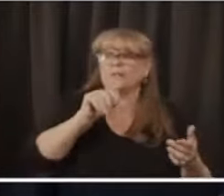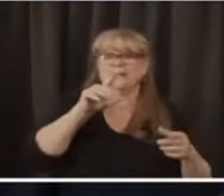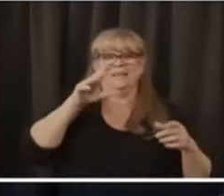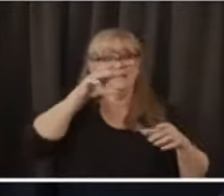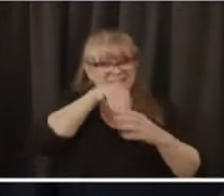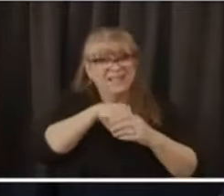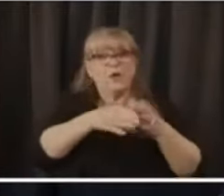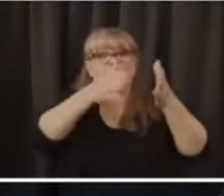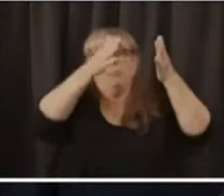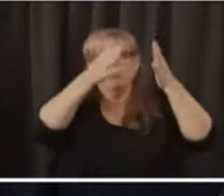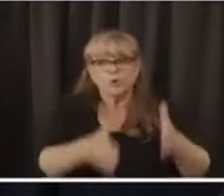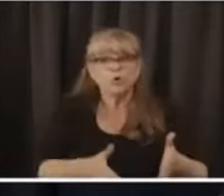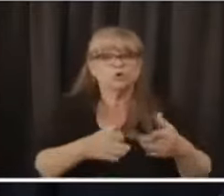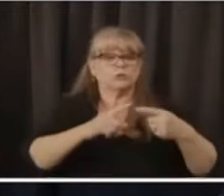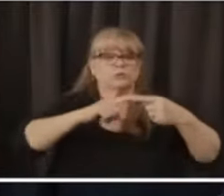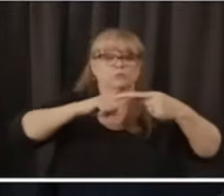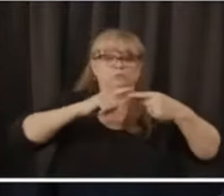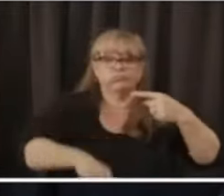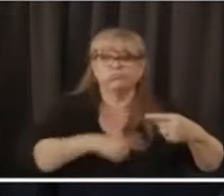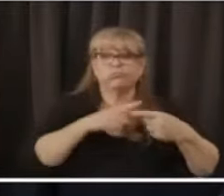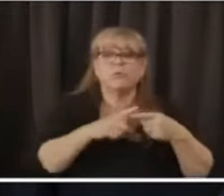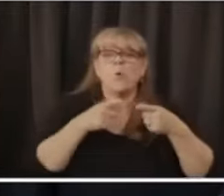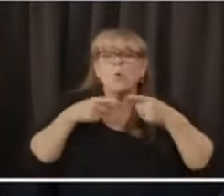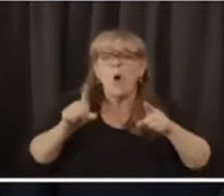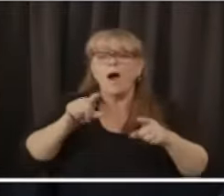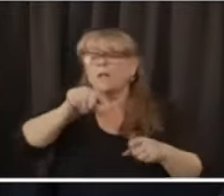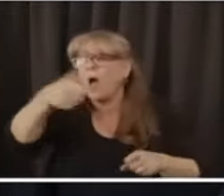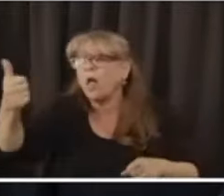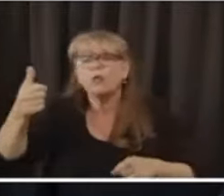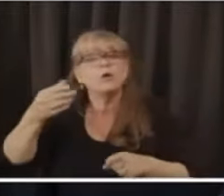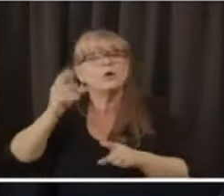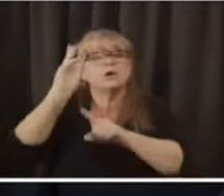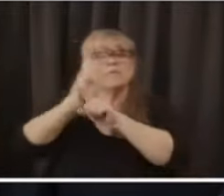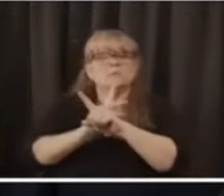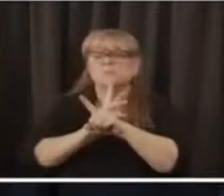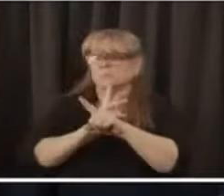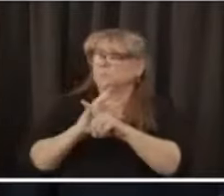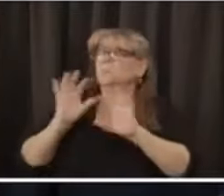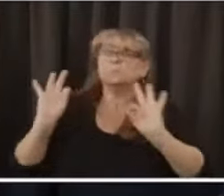Others have been in person the last 4 months very successfully.